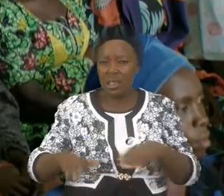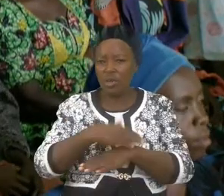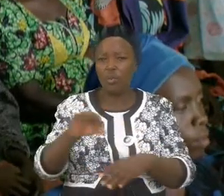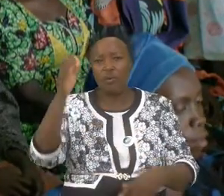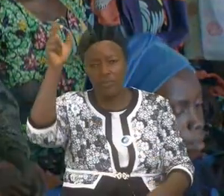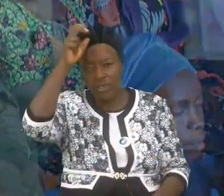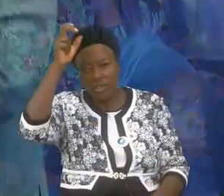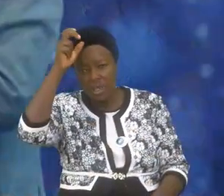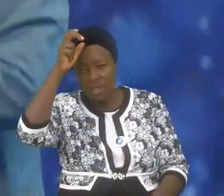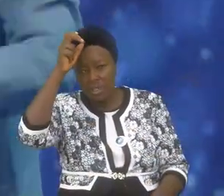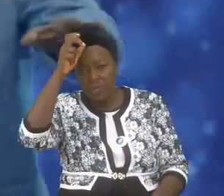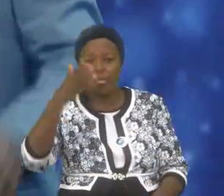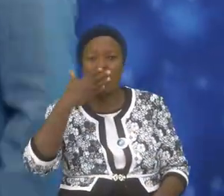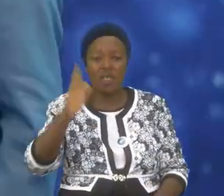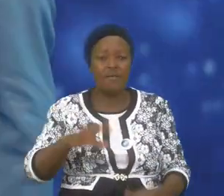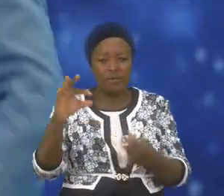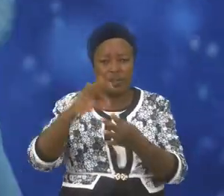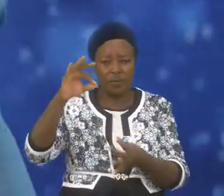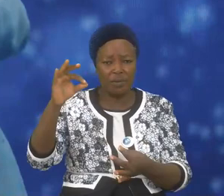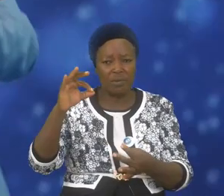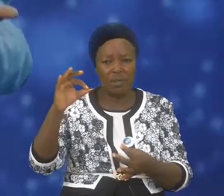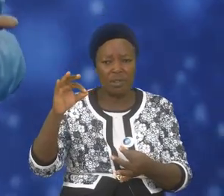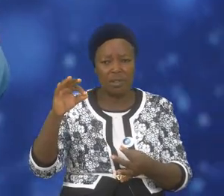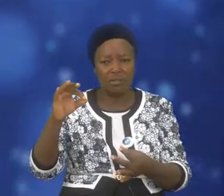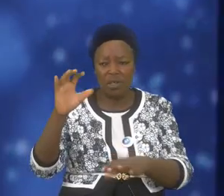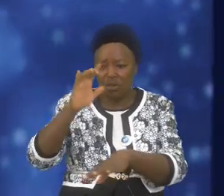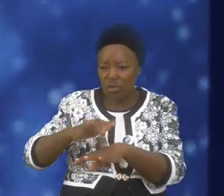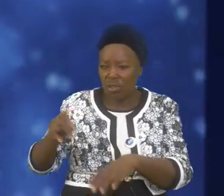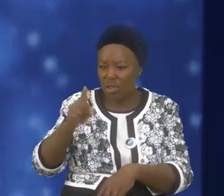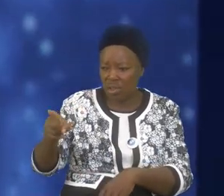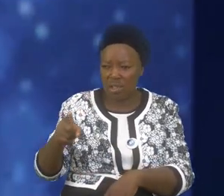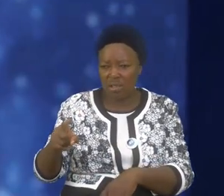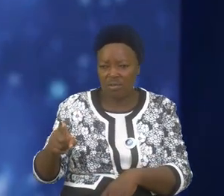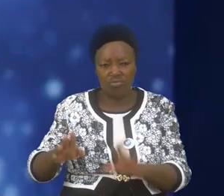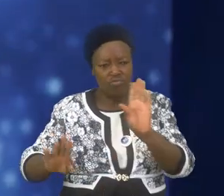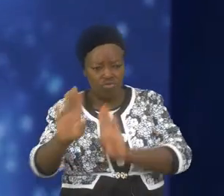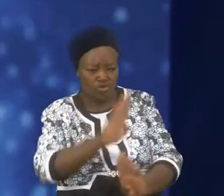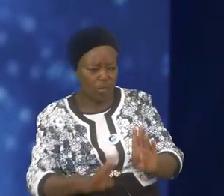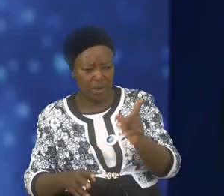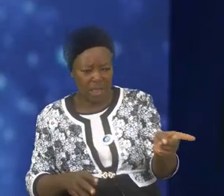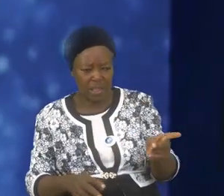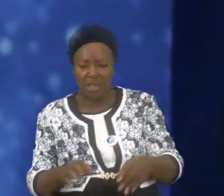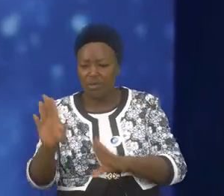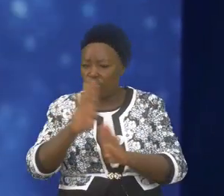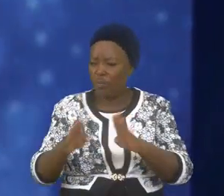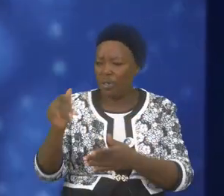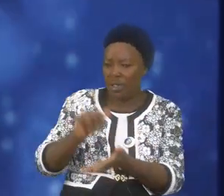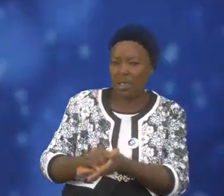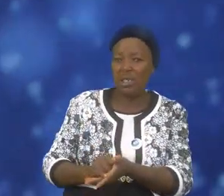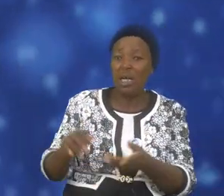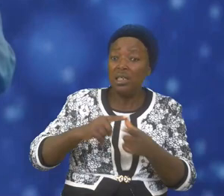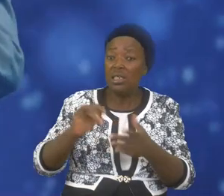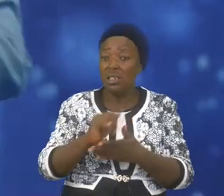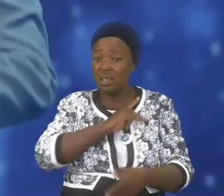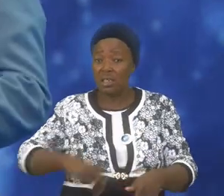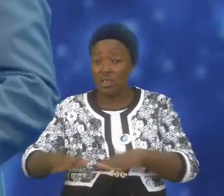this, tormenting this, tormenting that, and the kingdom of death, premature death,